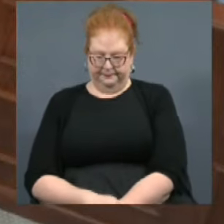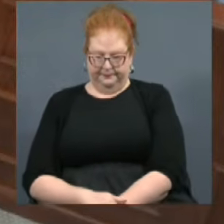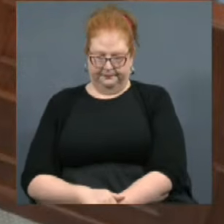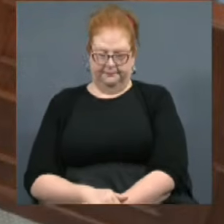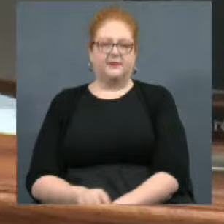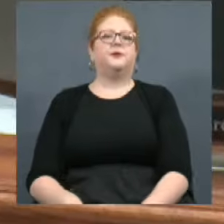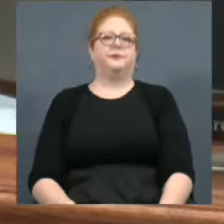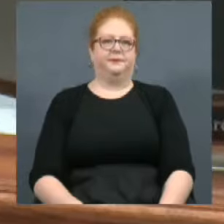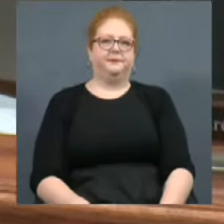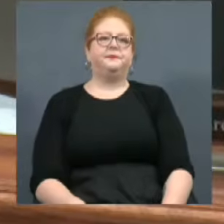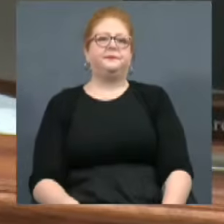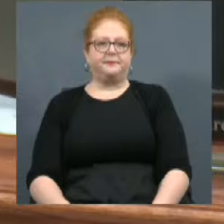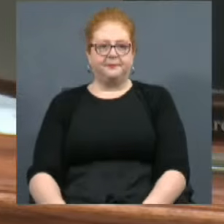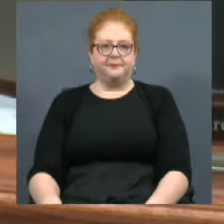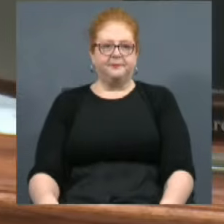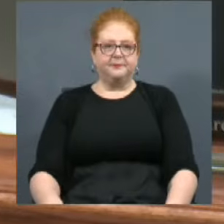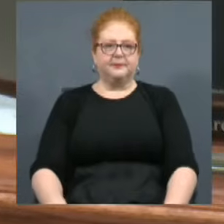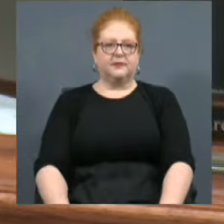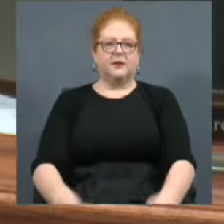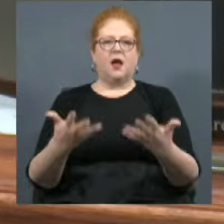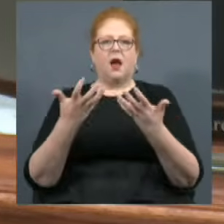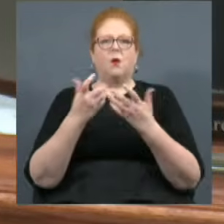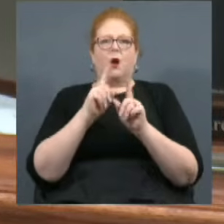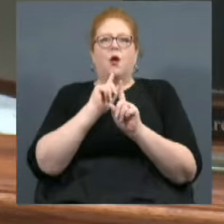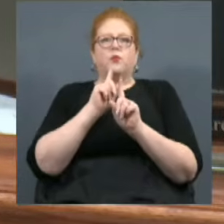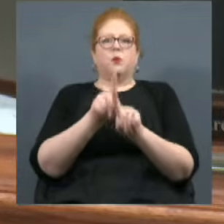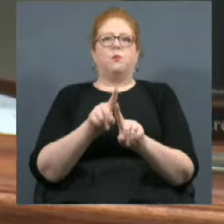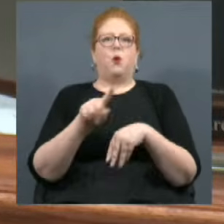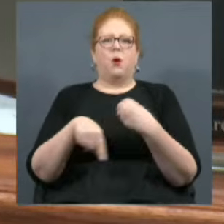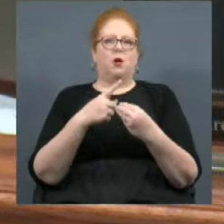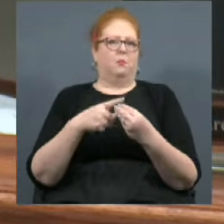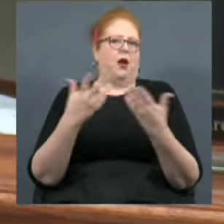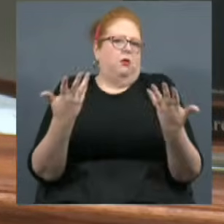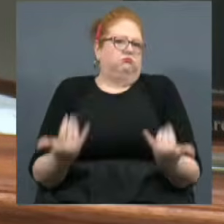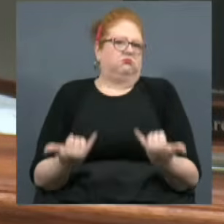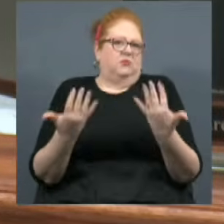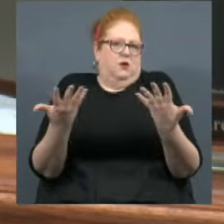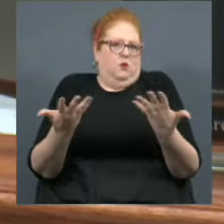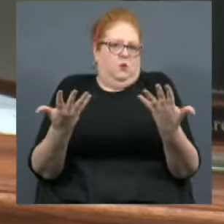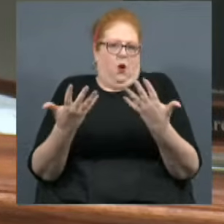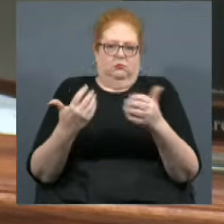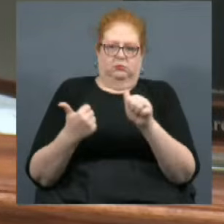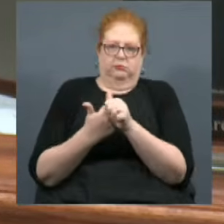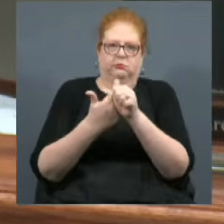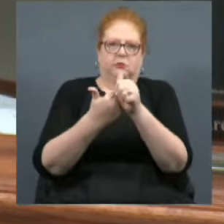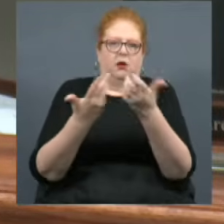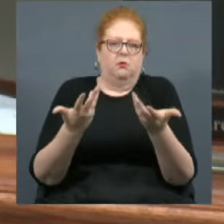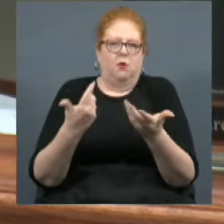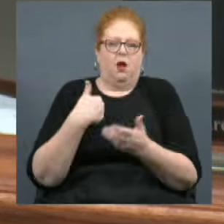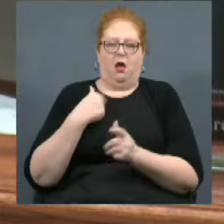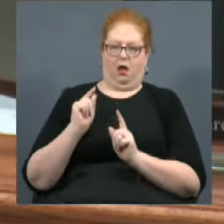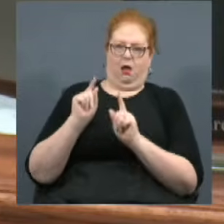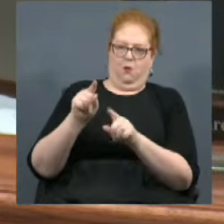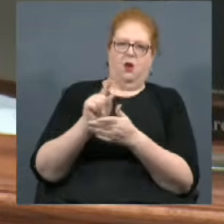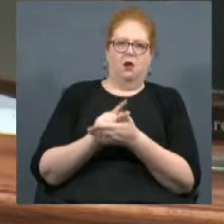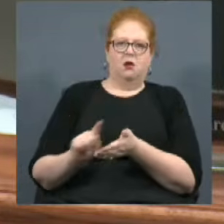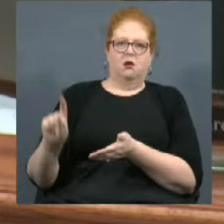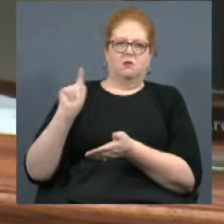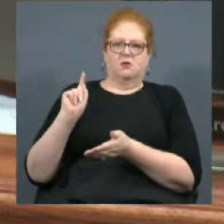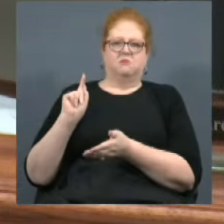I just need a report on item 17. Where are we? I was by there about a week ago, and there's nothing out there